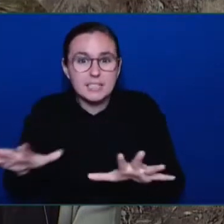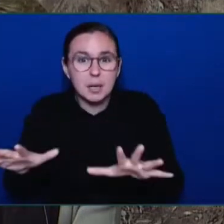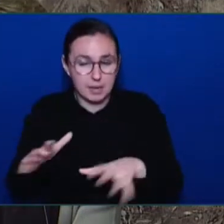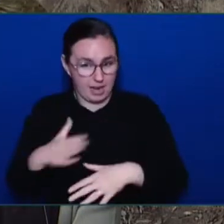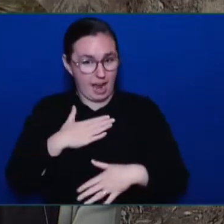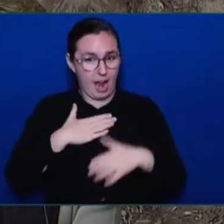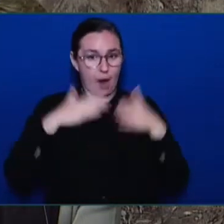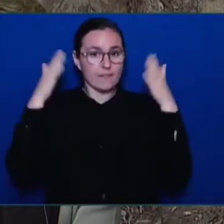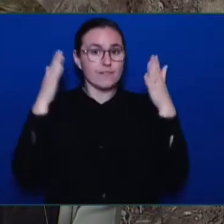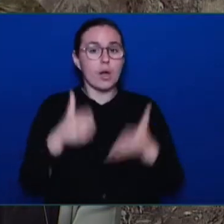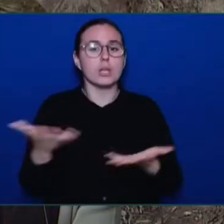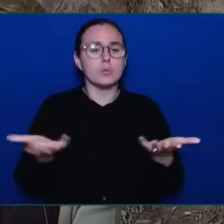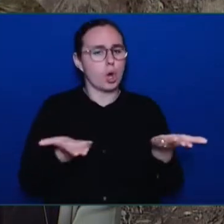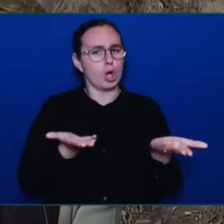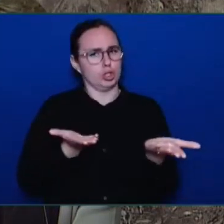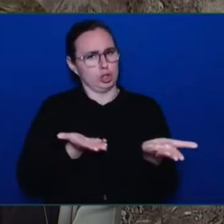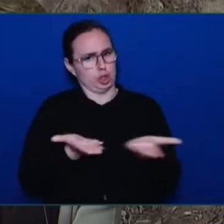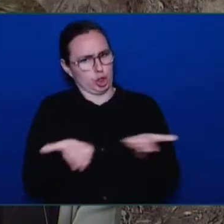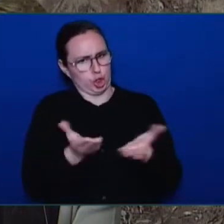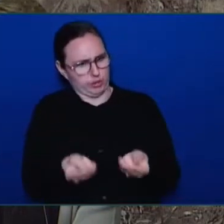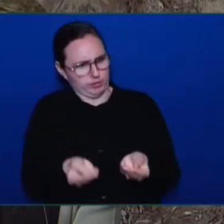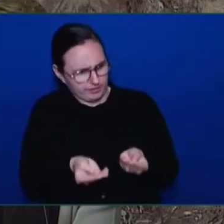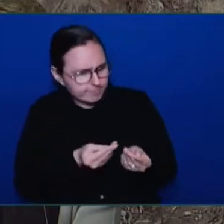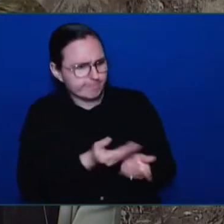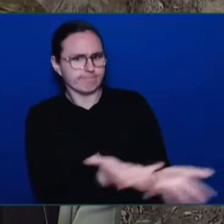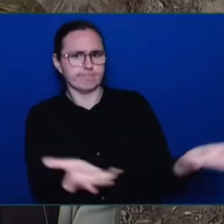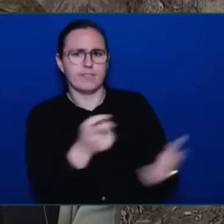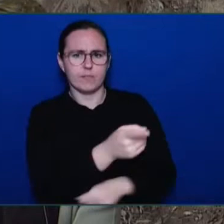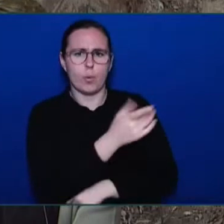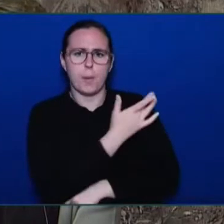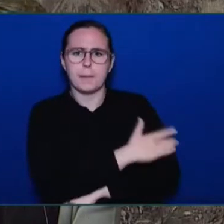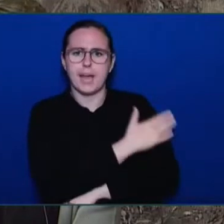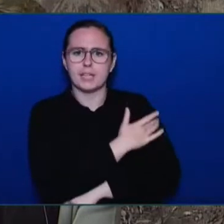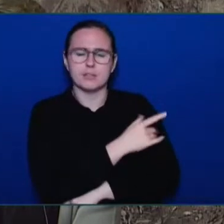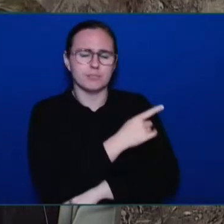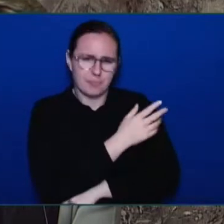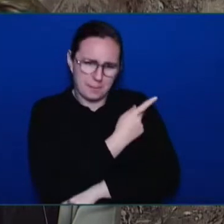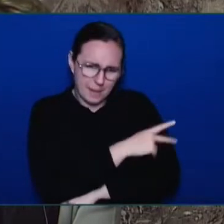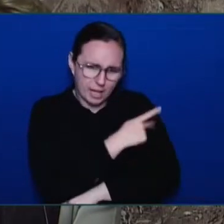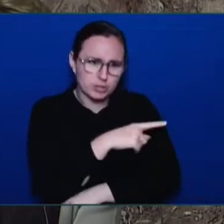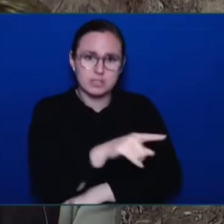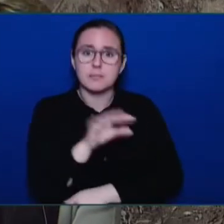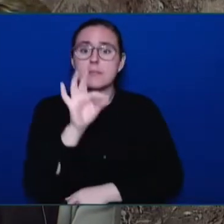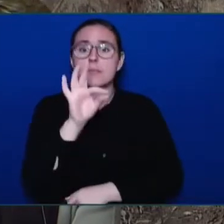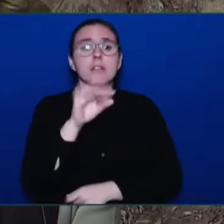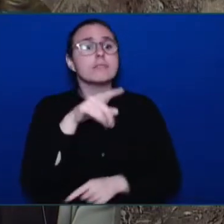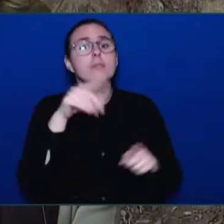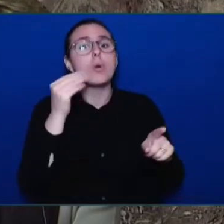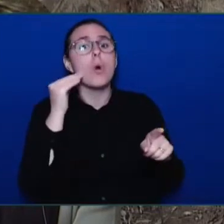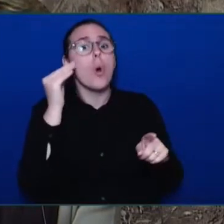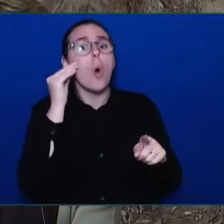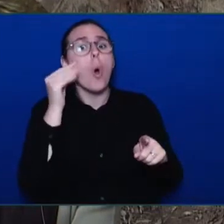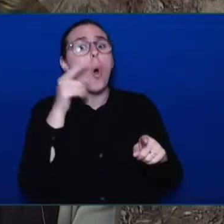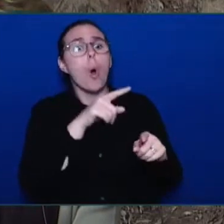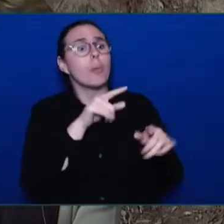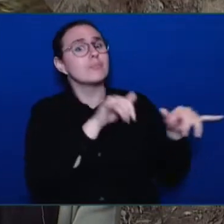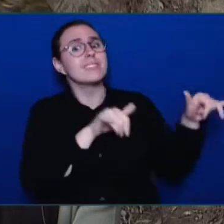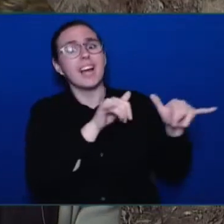Honourable Speaker, 90% of care homes didn't meet standards, Honourable Speaker, under the previous government. We changed that,